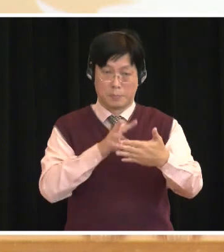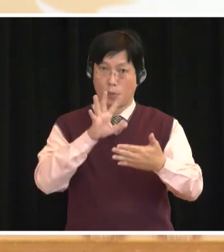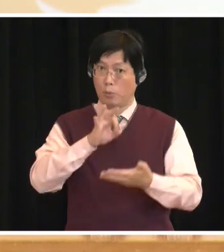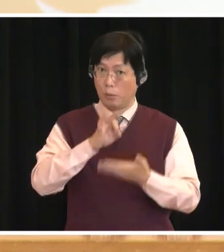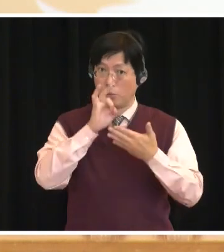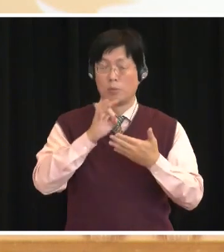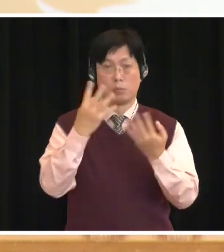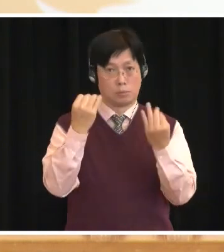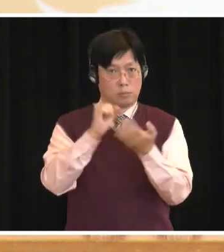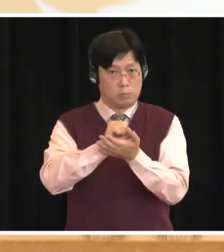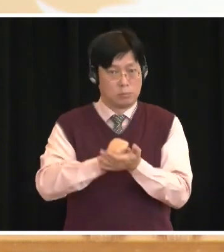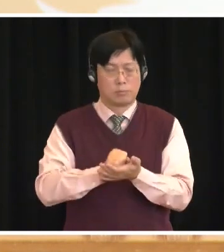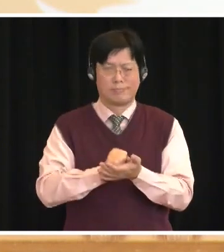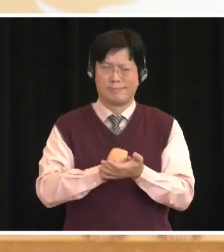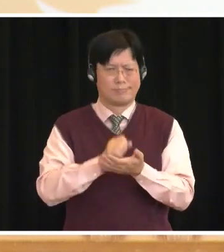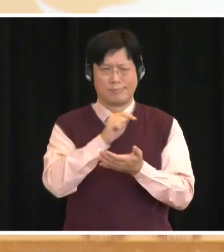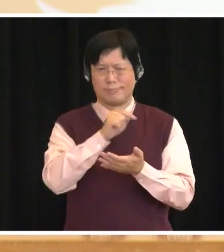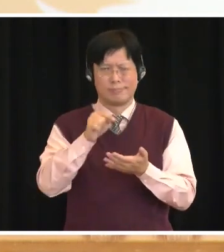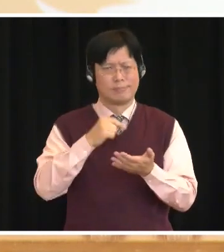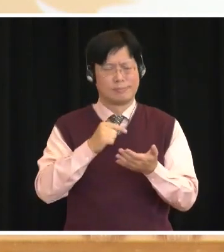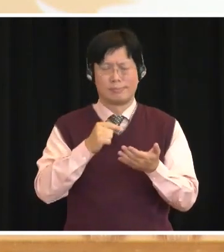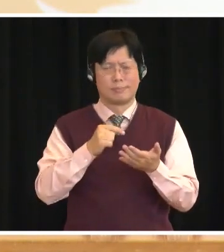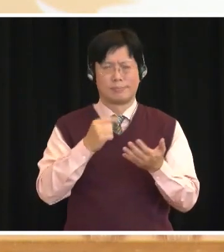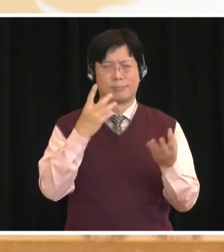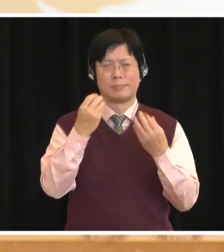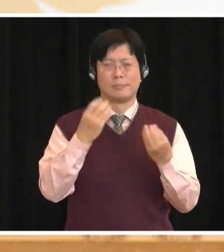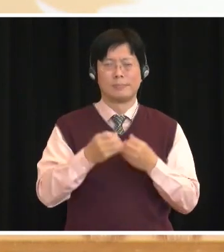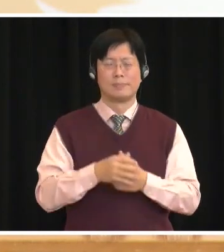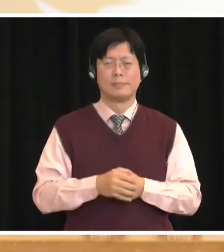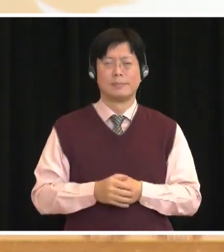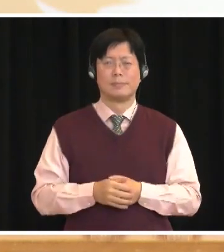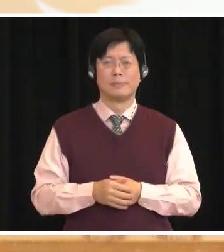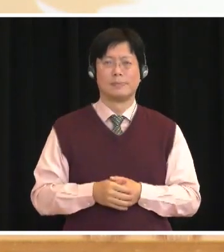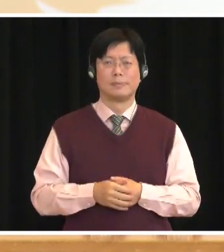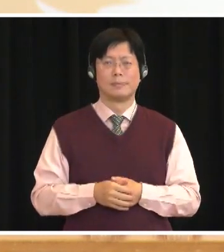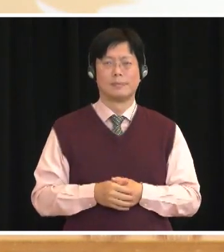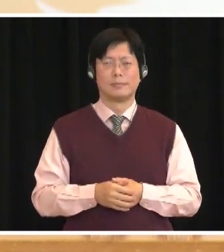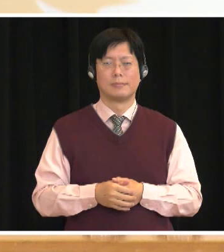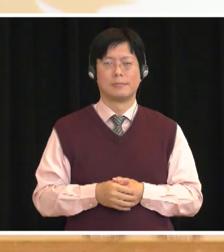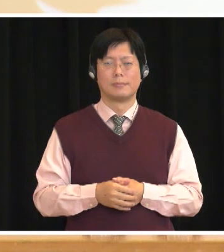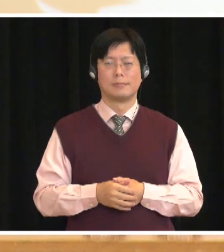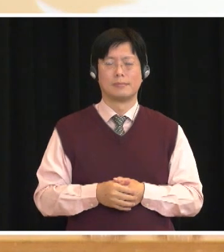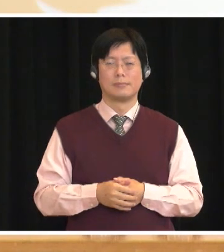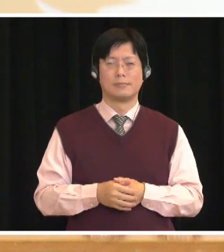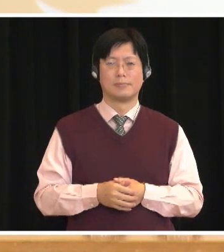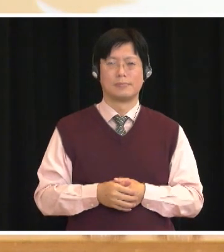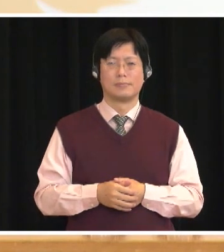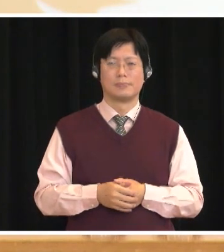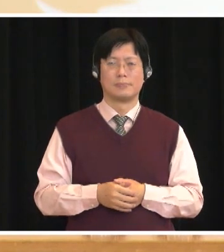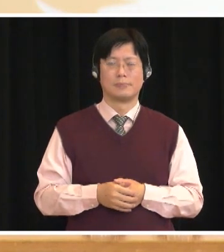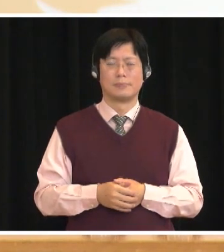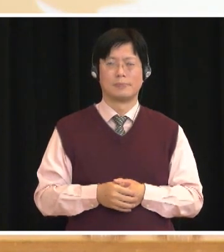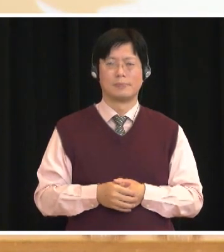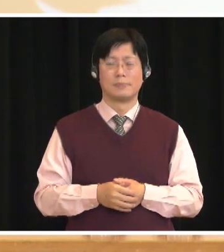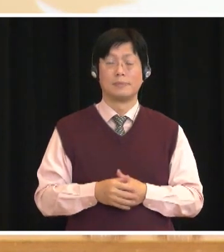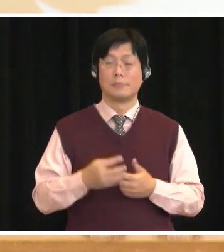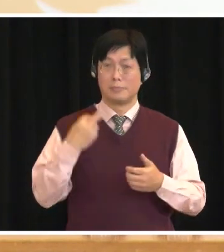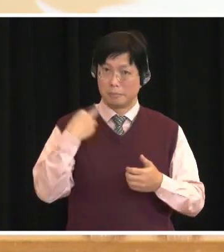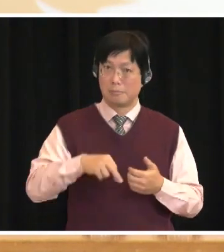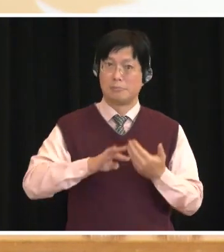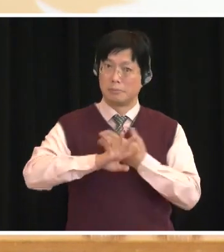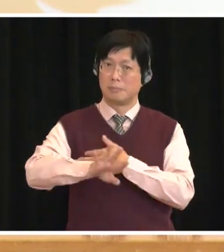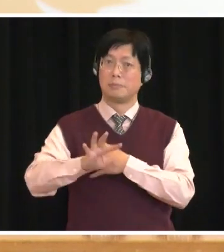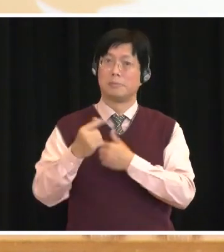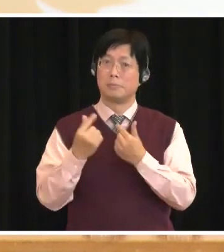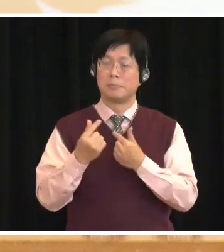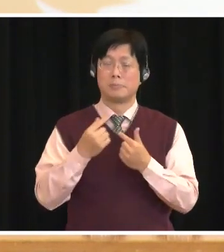And is there any particular service that organizes diversion measures, or is it a matter of